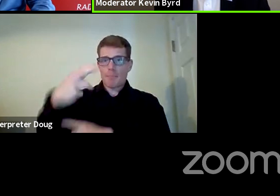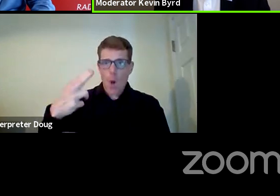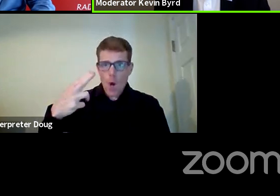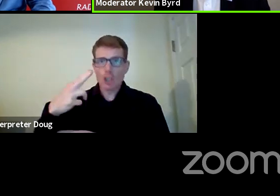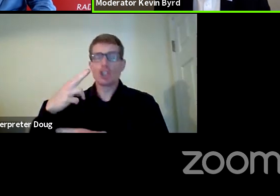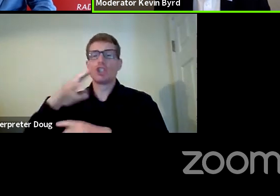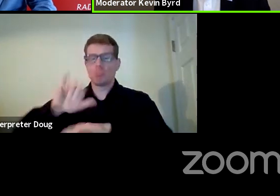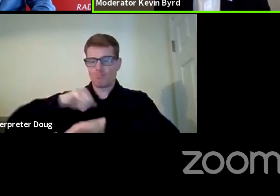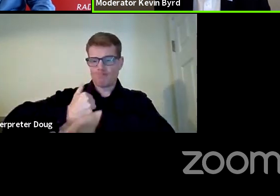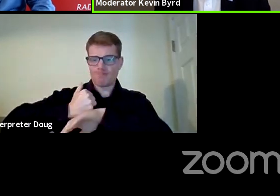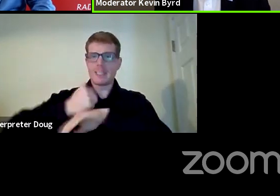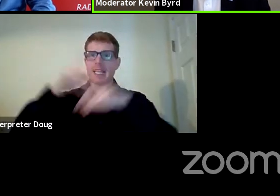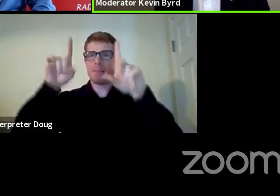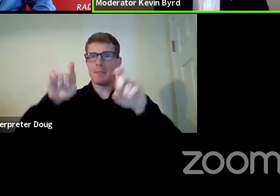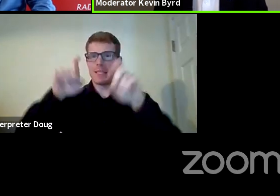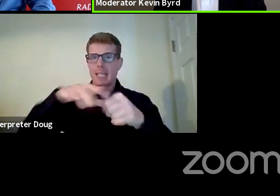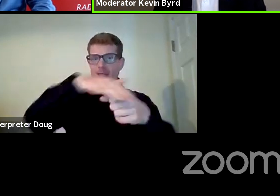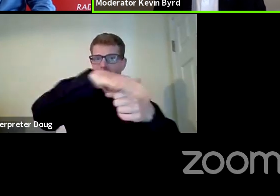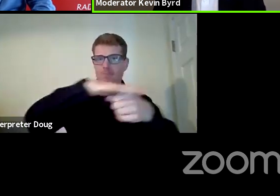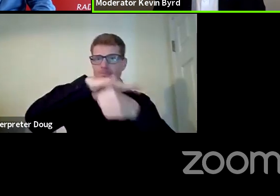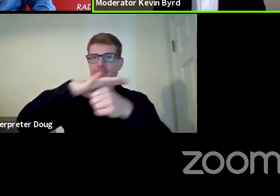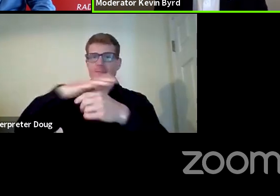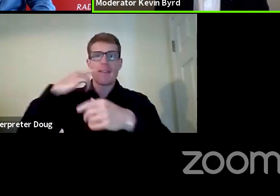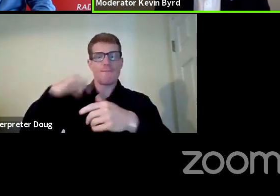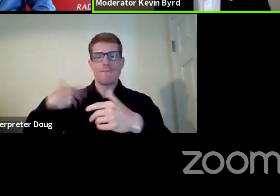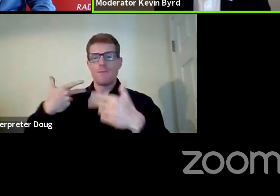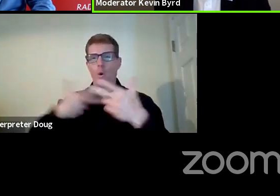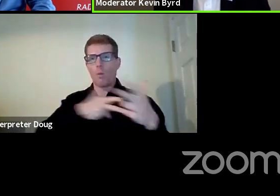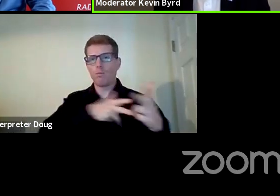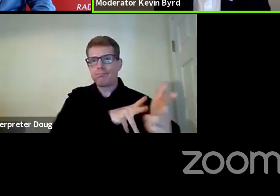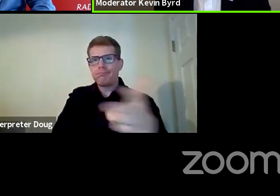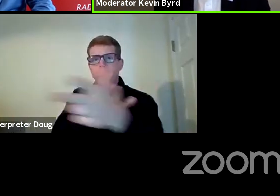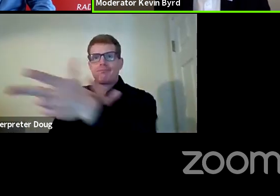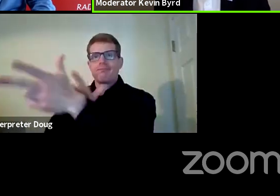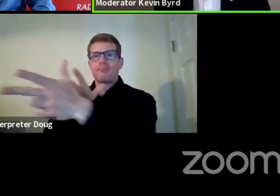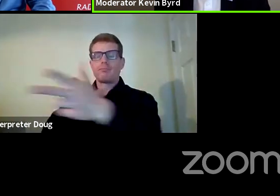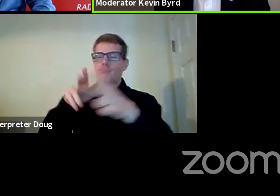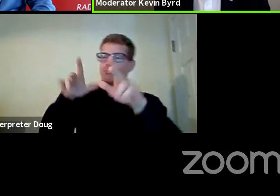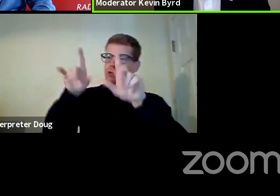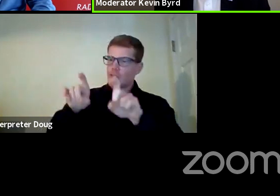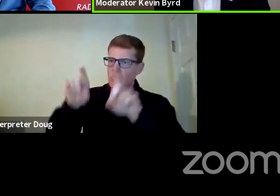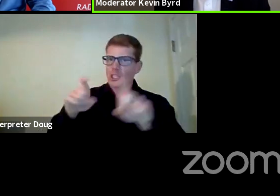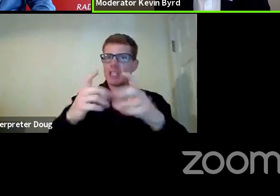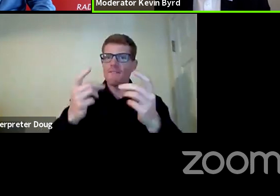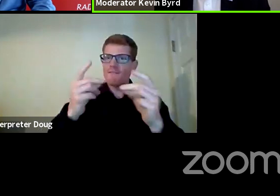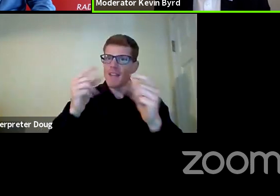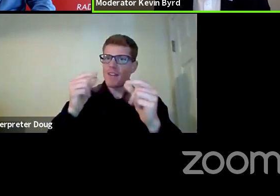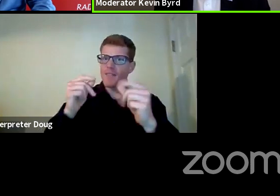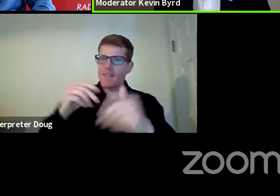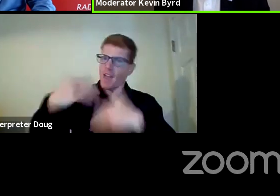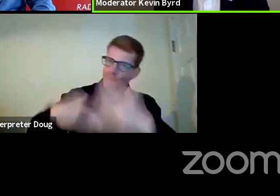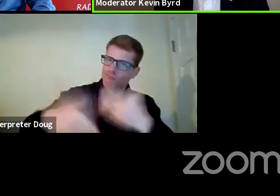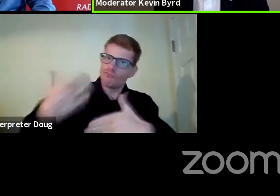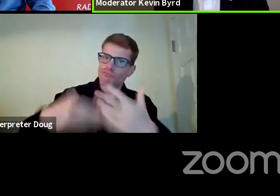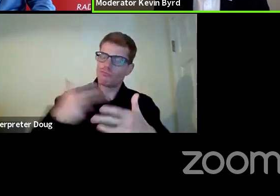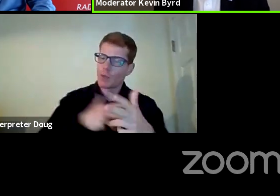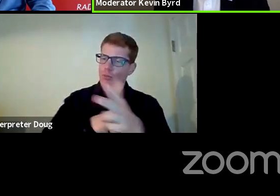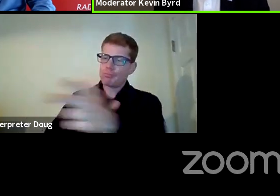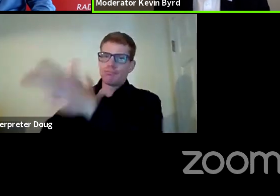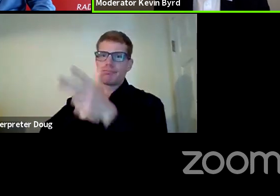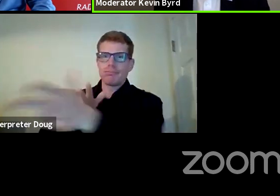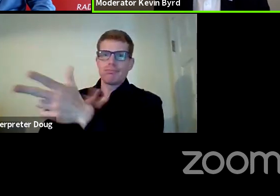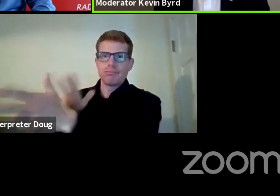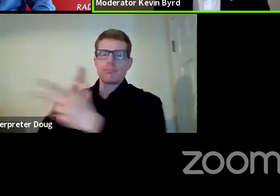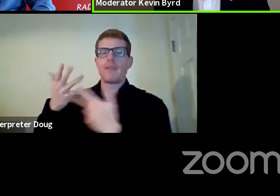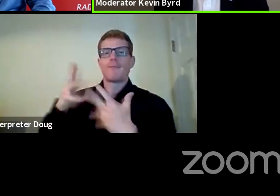turnaround time for test results. The task force also prioritized clear and consistent messaging and an abundance of public